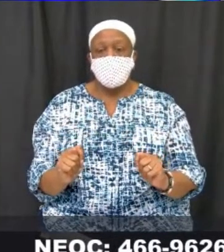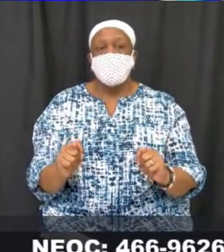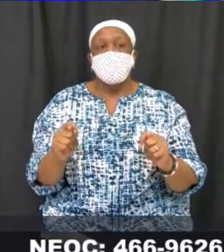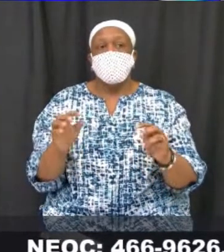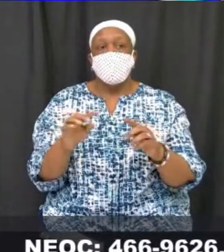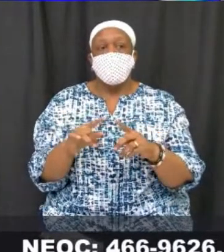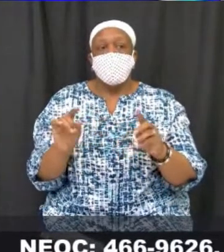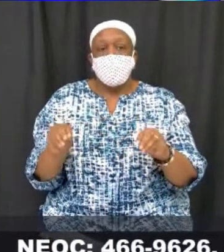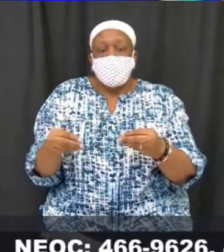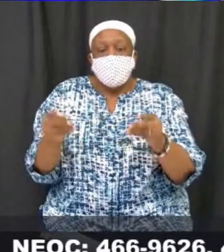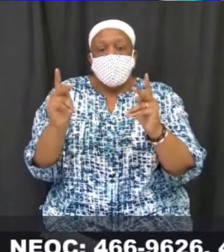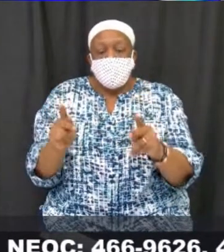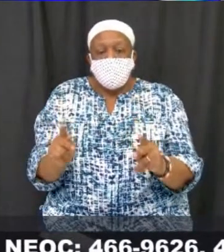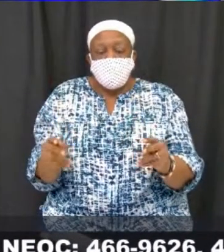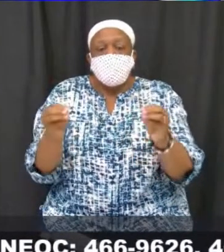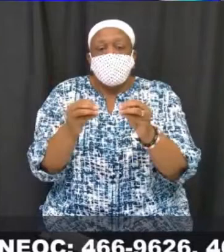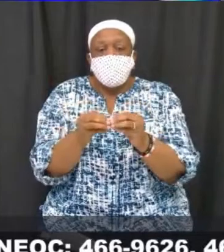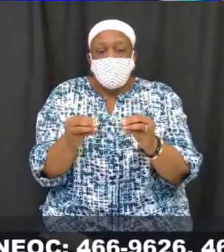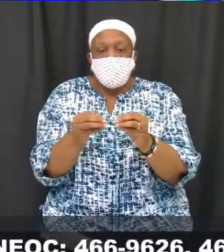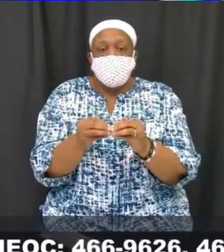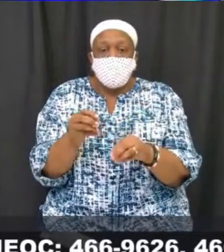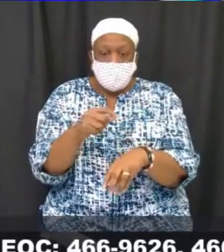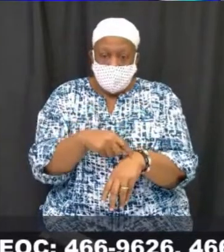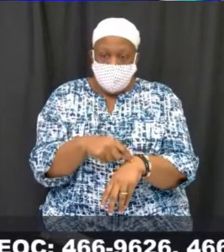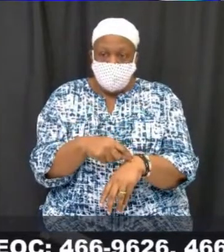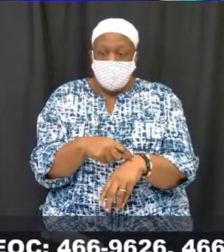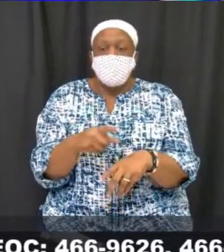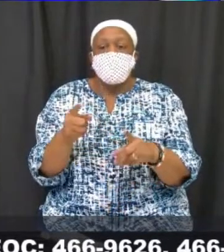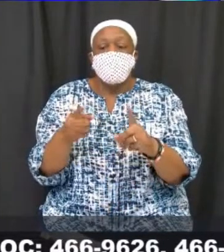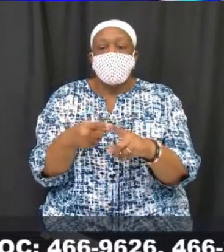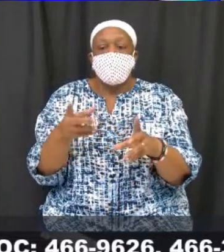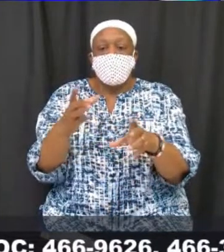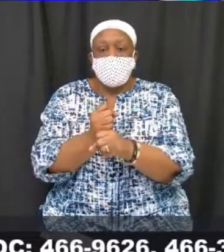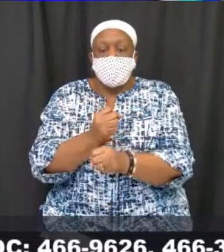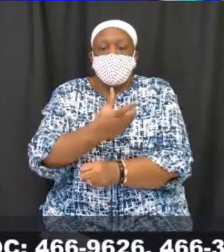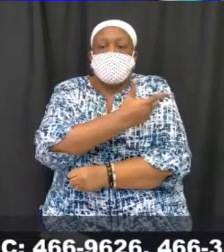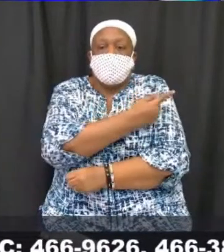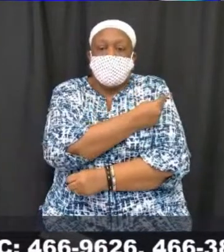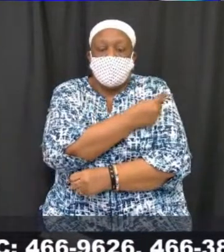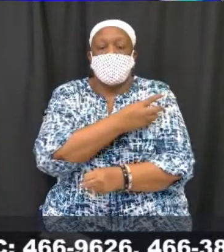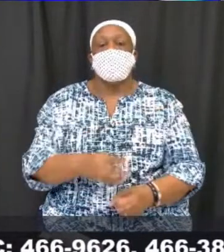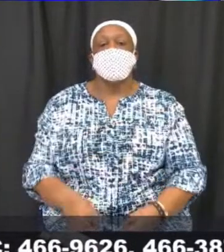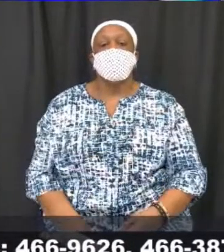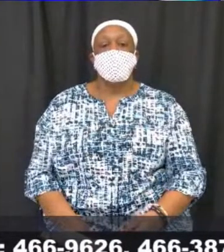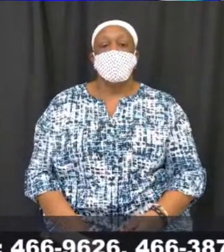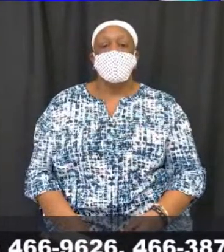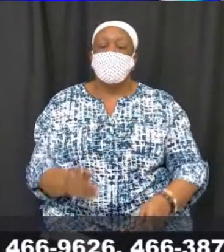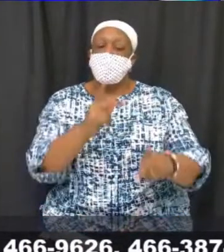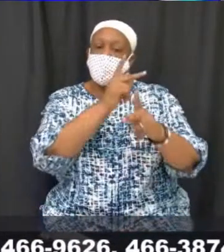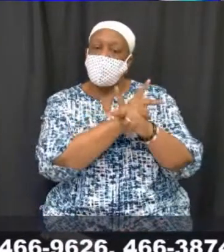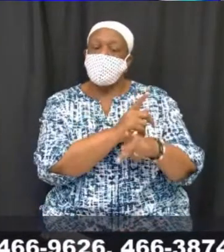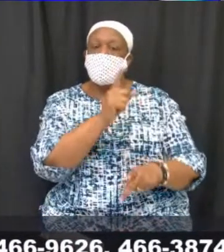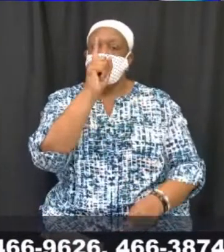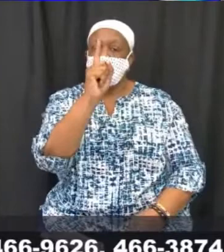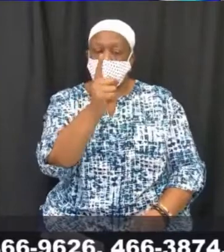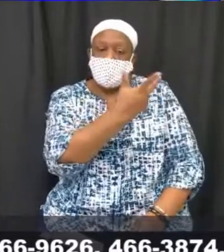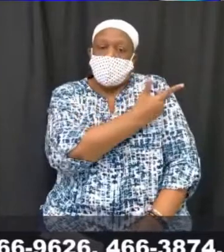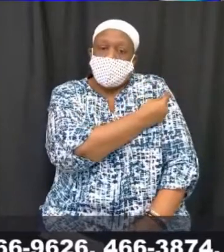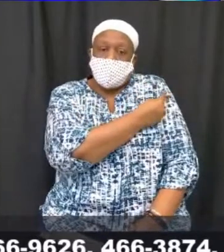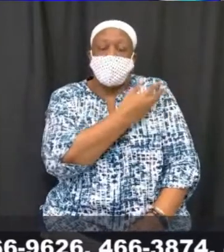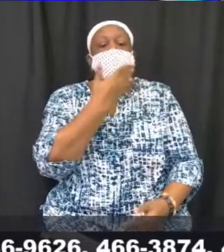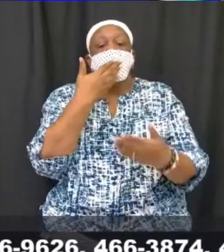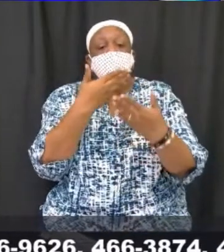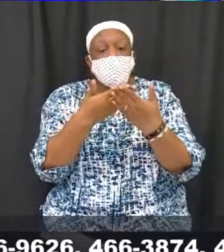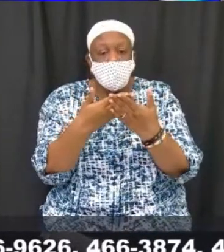virus, having 76% protection from just one jab is better than no protection at all.